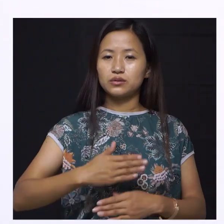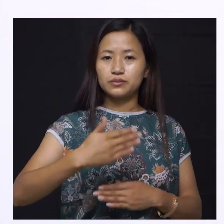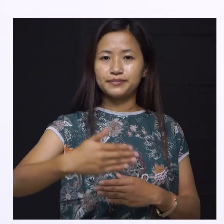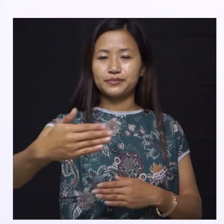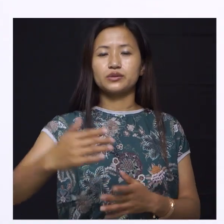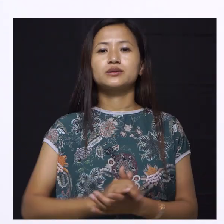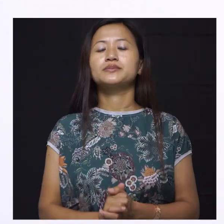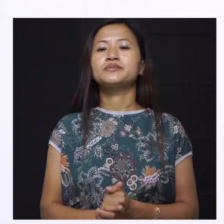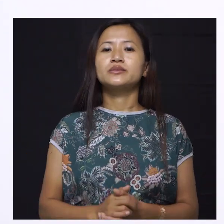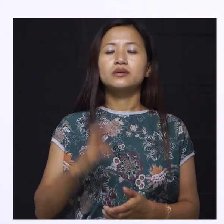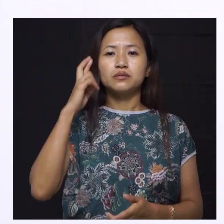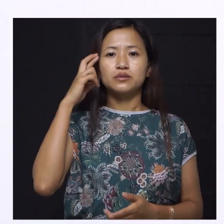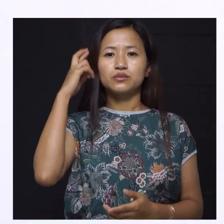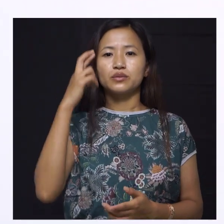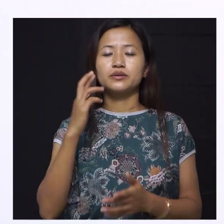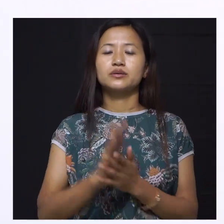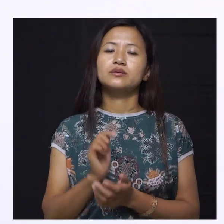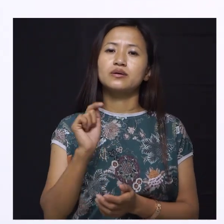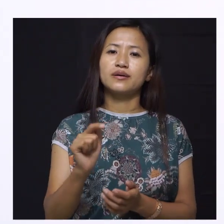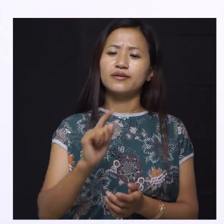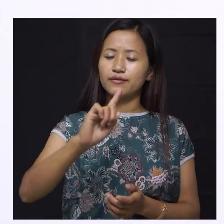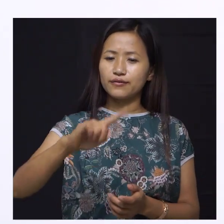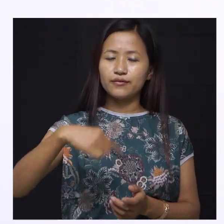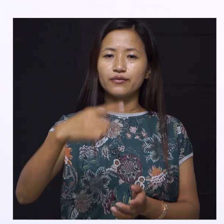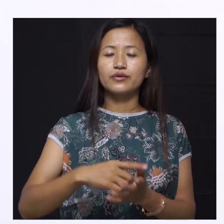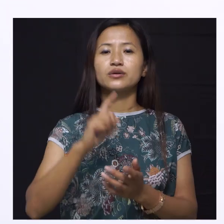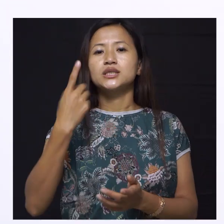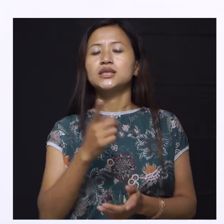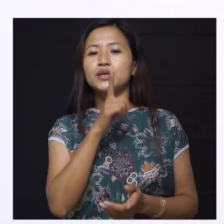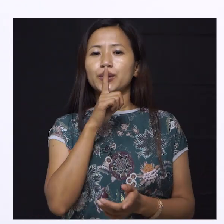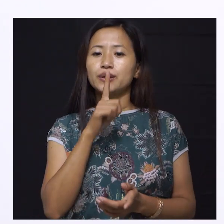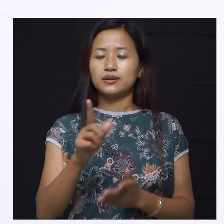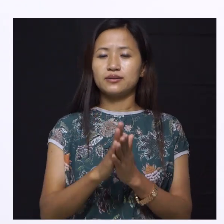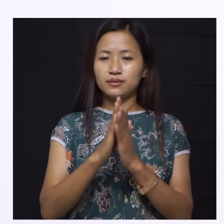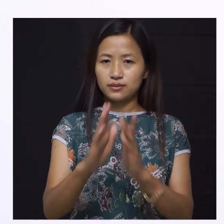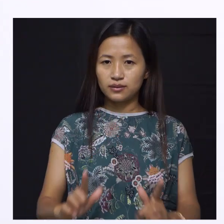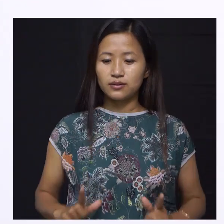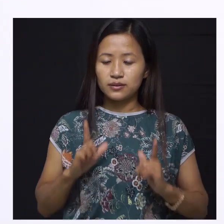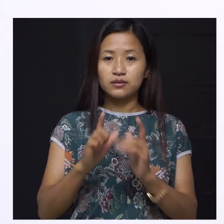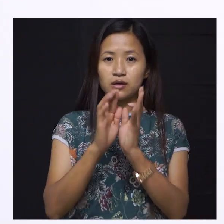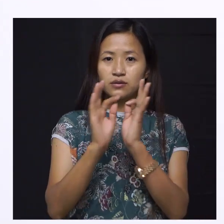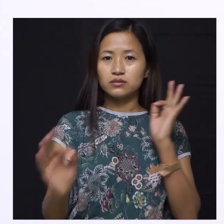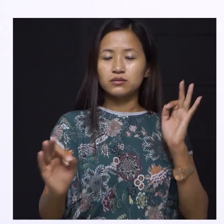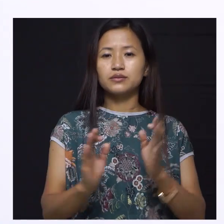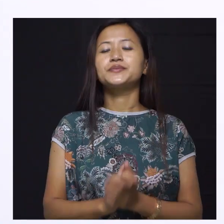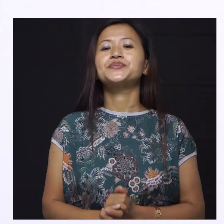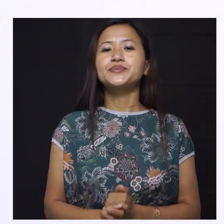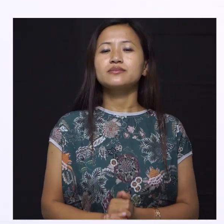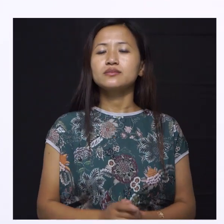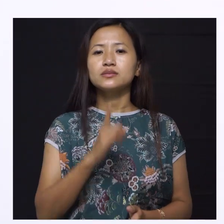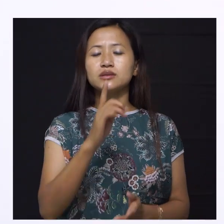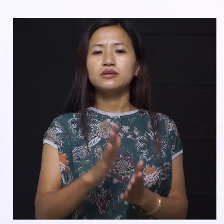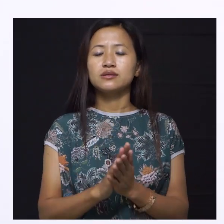And reminding you everyone once again that this is a real life story of a person, and this story was told